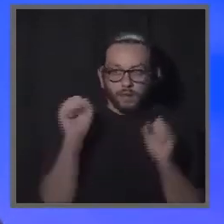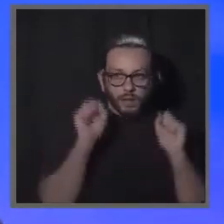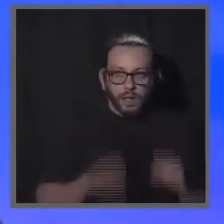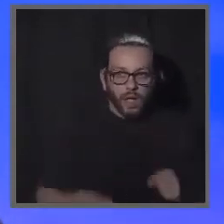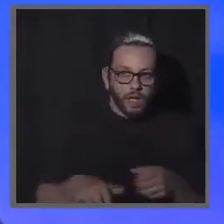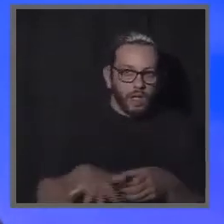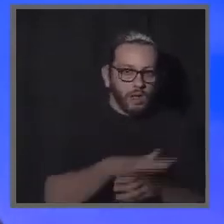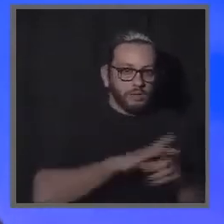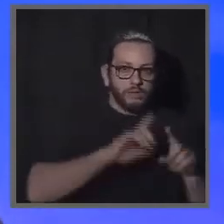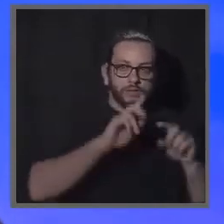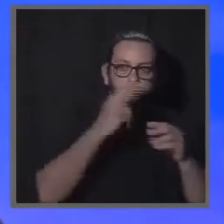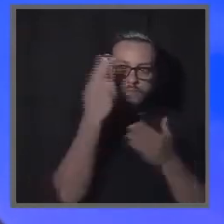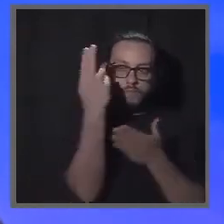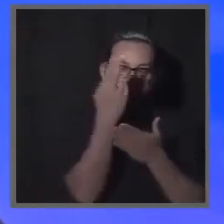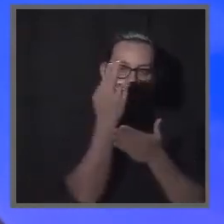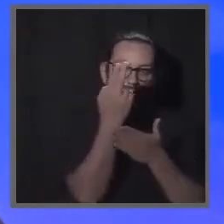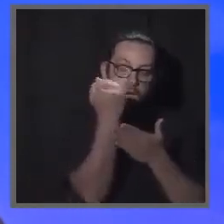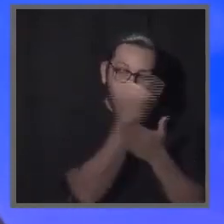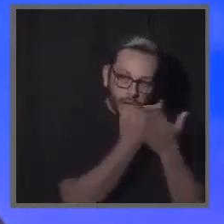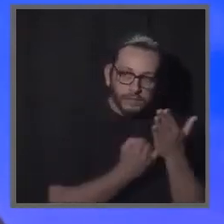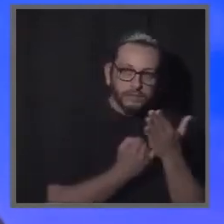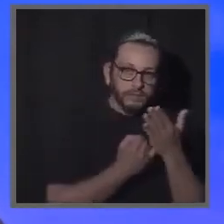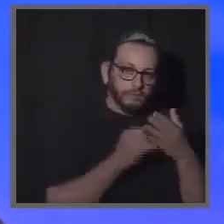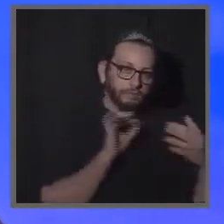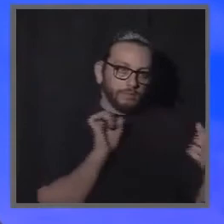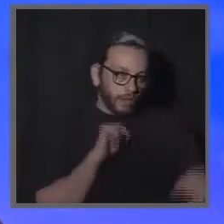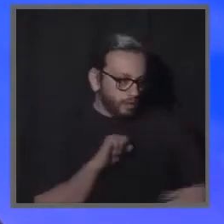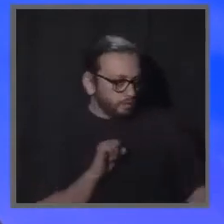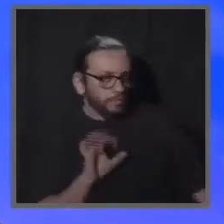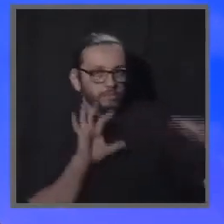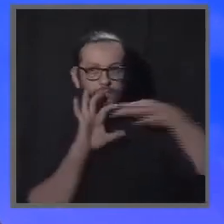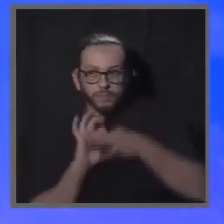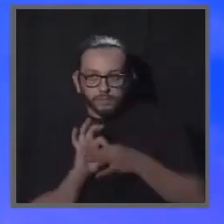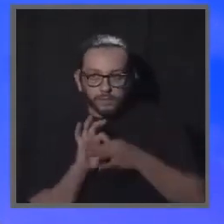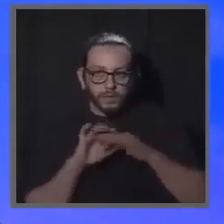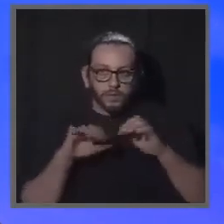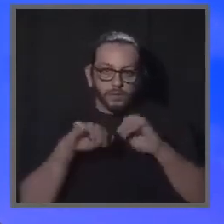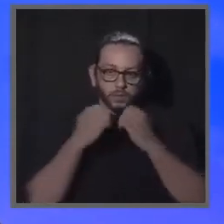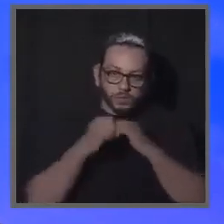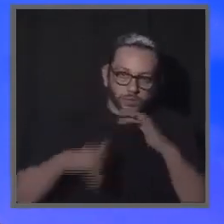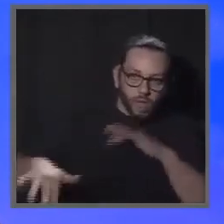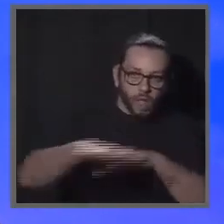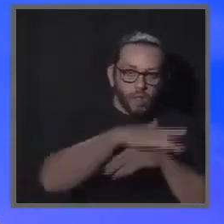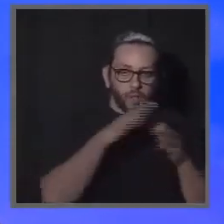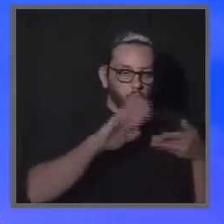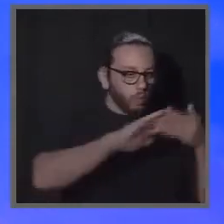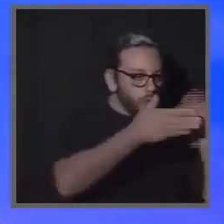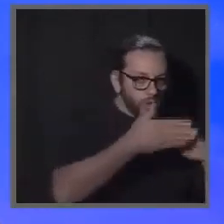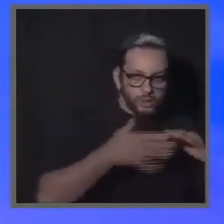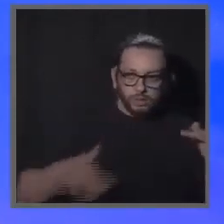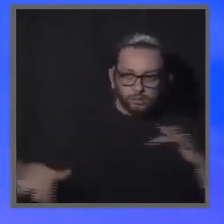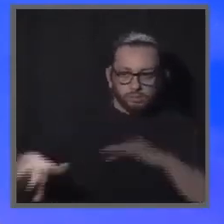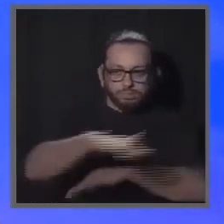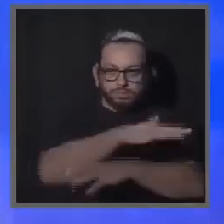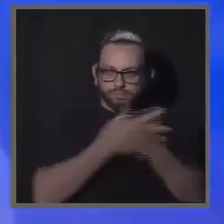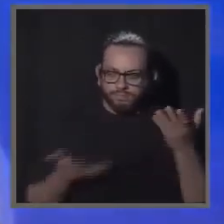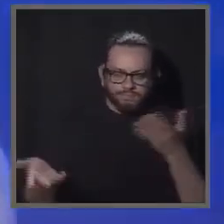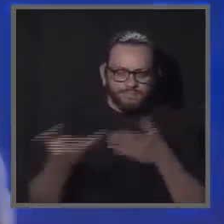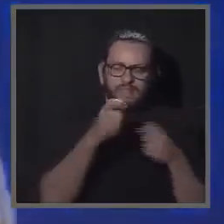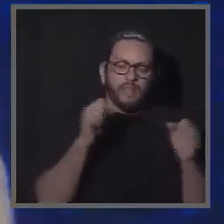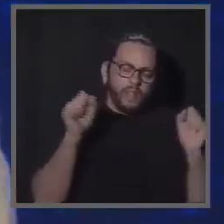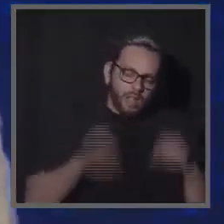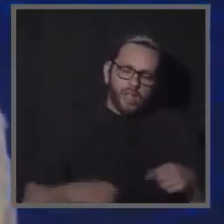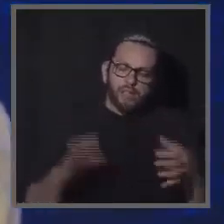will cross the dimension, the community, social and artistic dimension. It involves a whole set